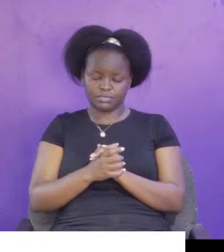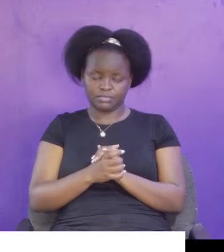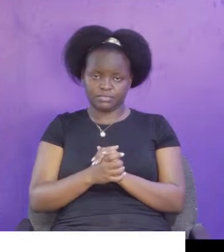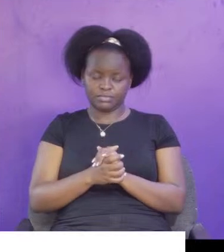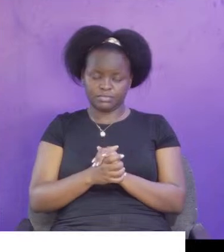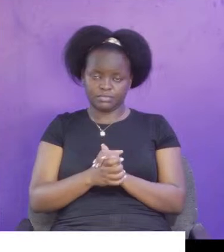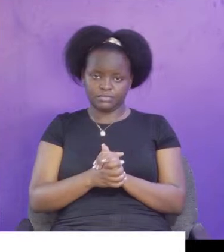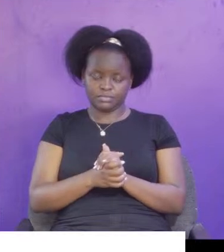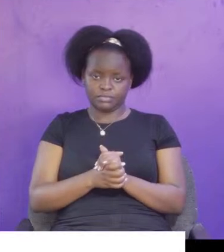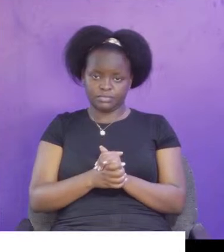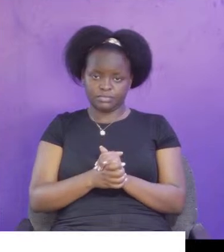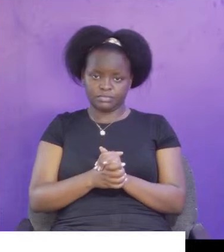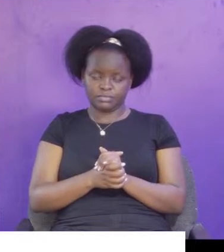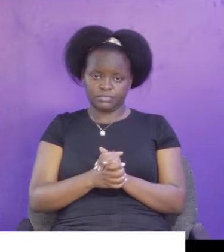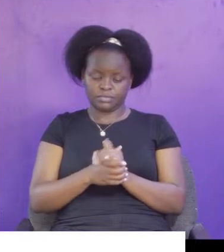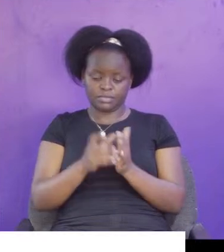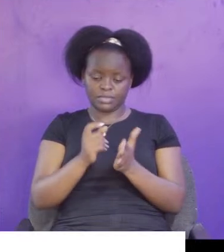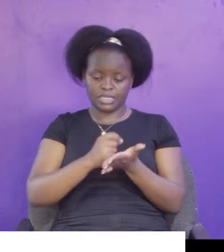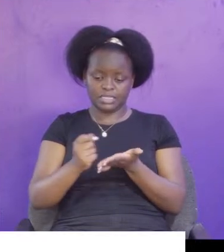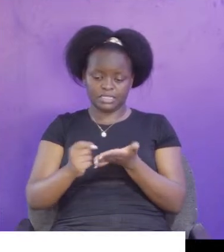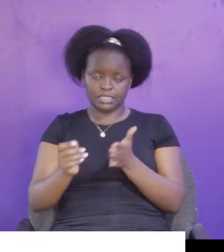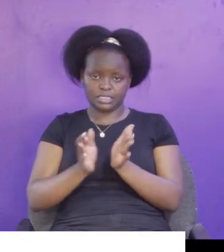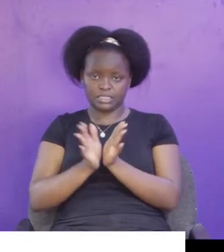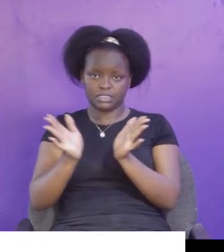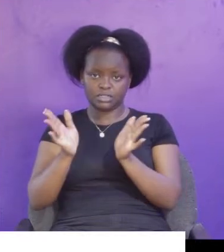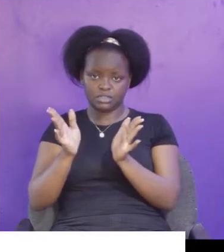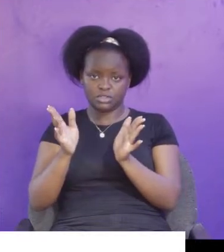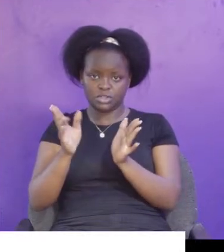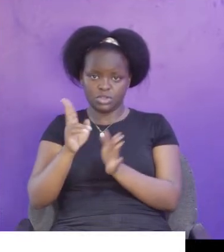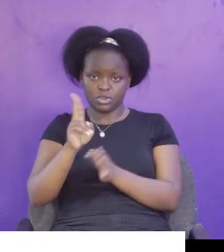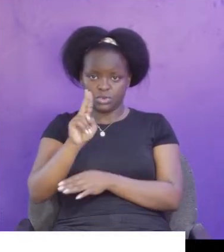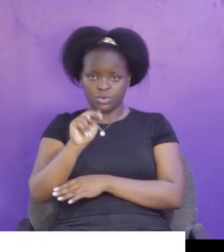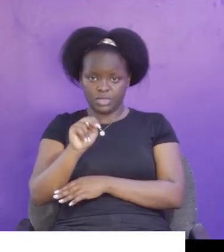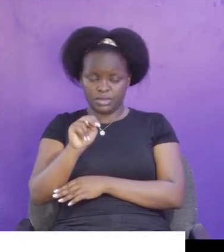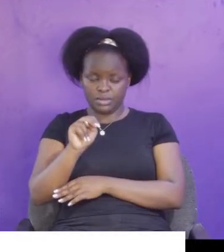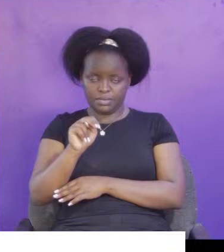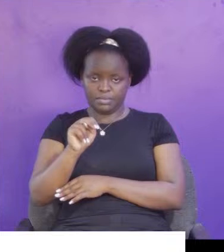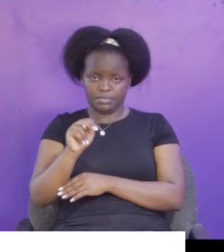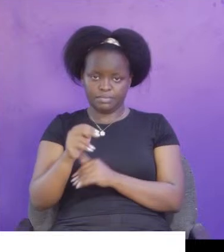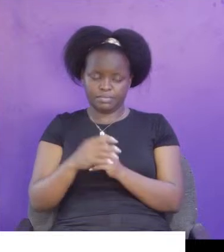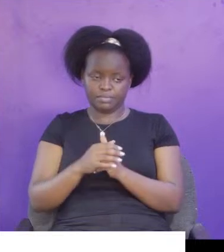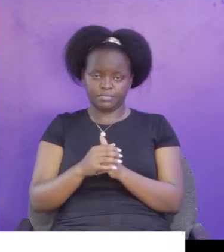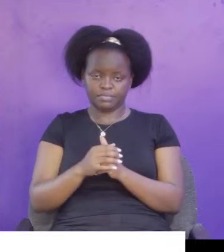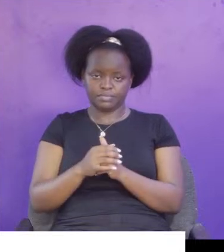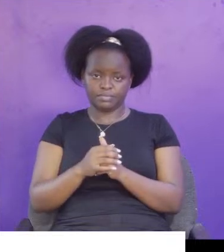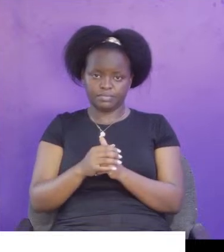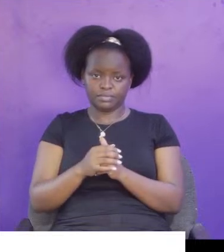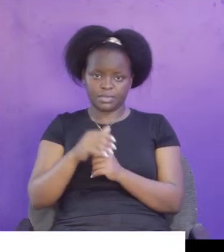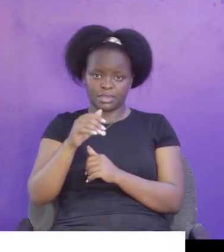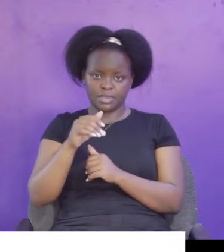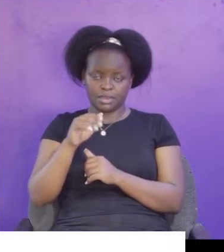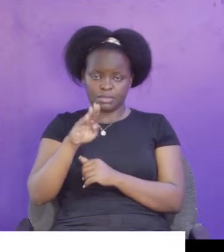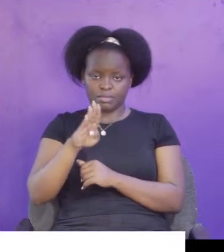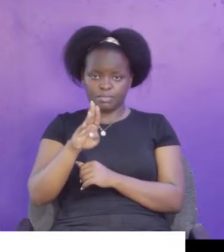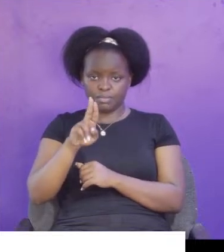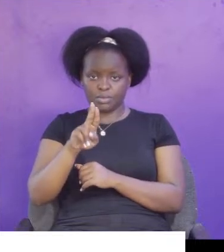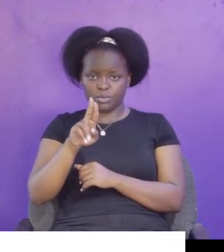The Secretary General of the United Nations, His Excellency Antonio Guterres,